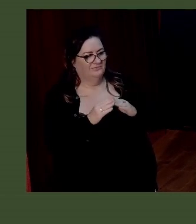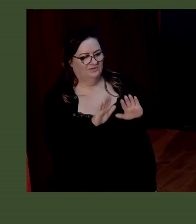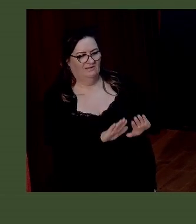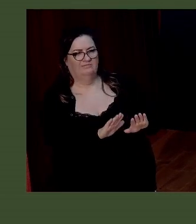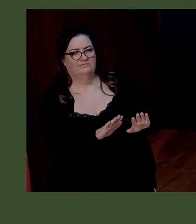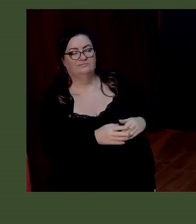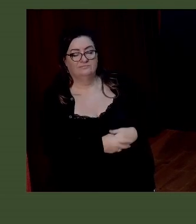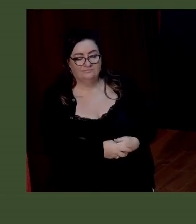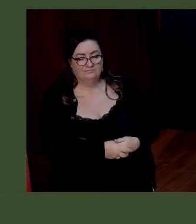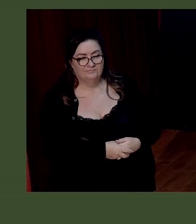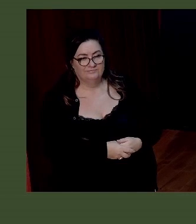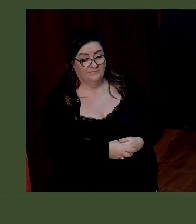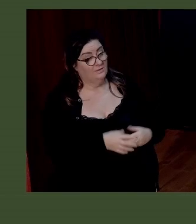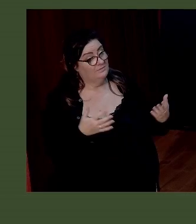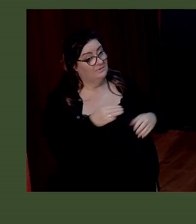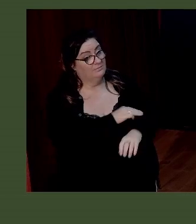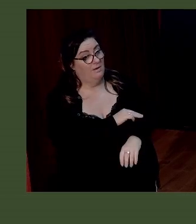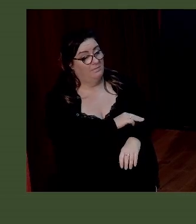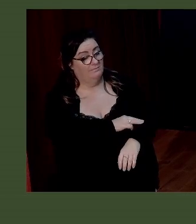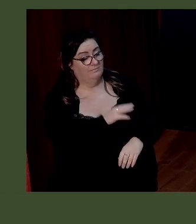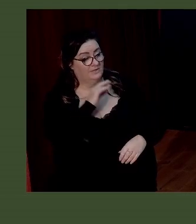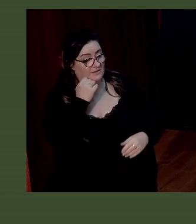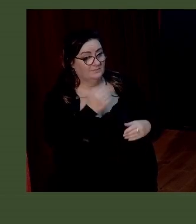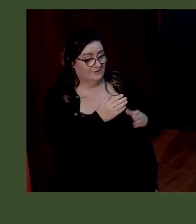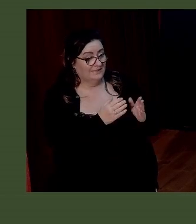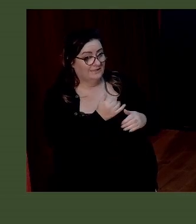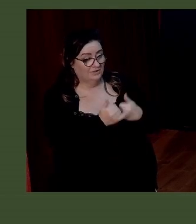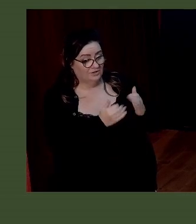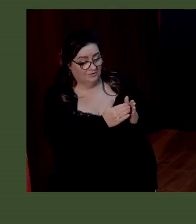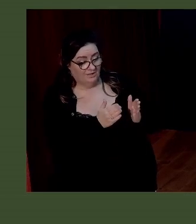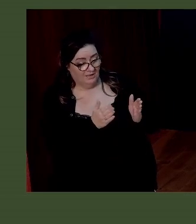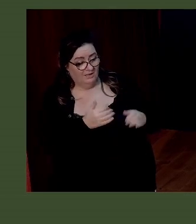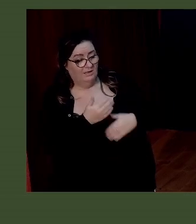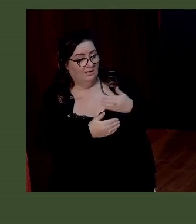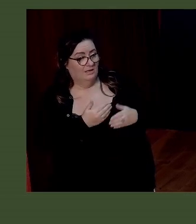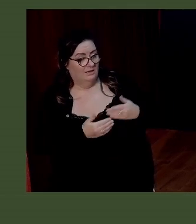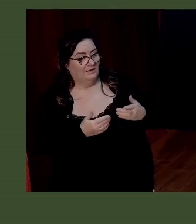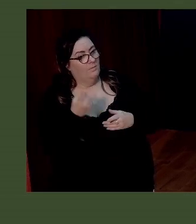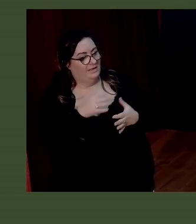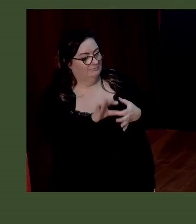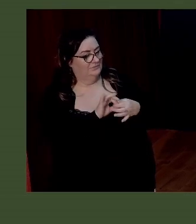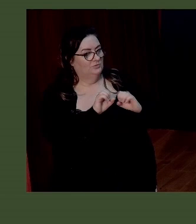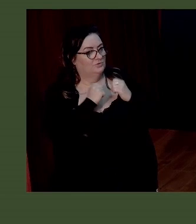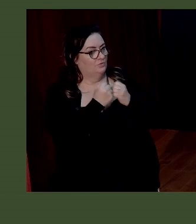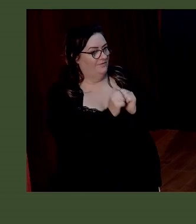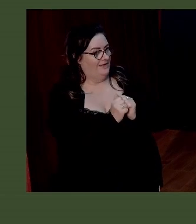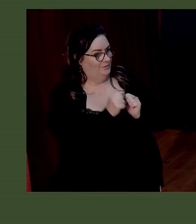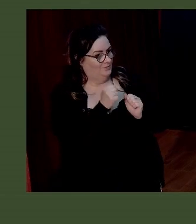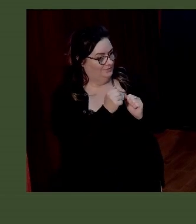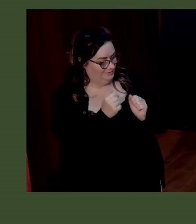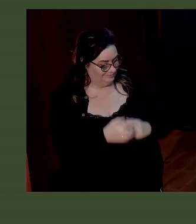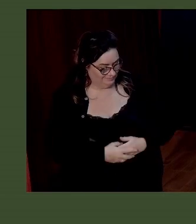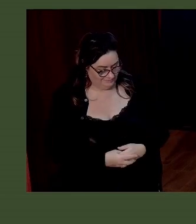untouched. Now, that was a problem, because as the decade went on, and going back to this question of social values,